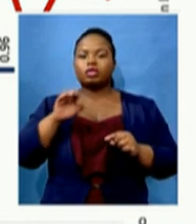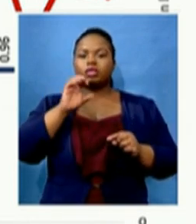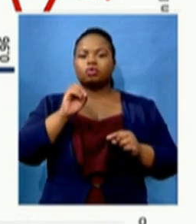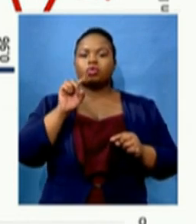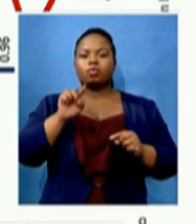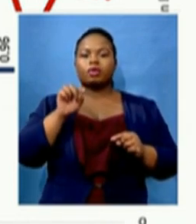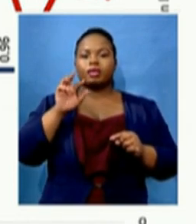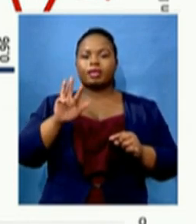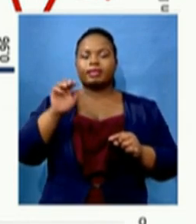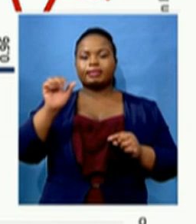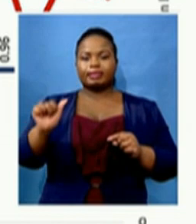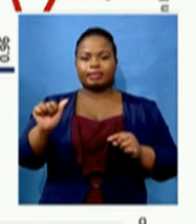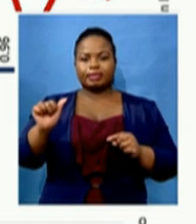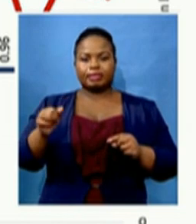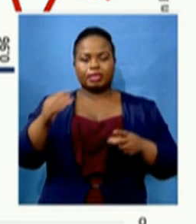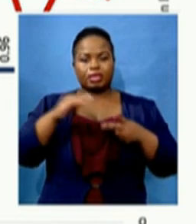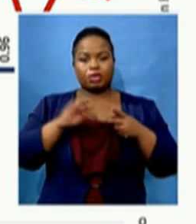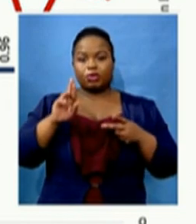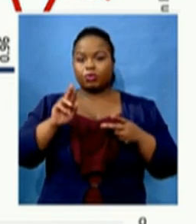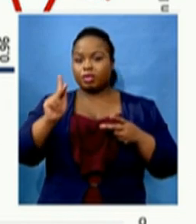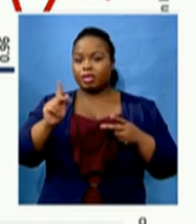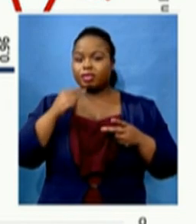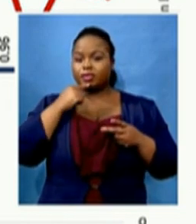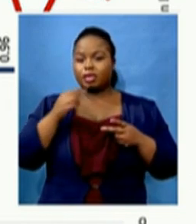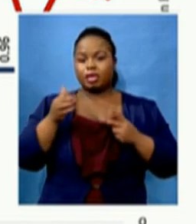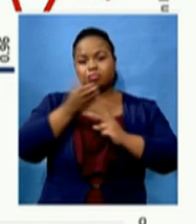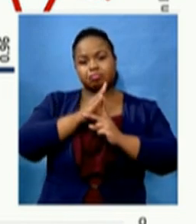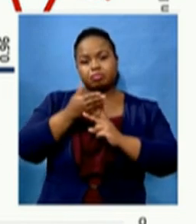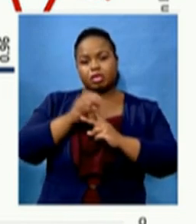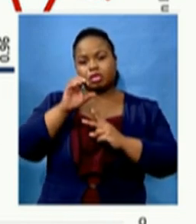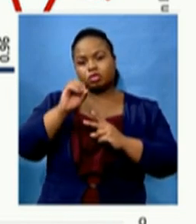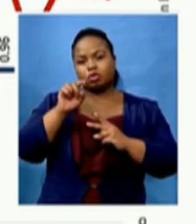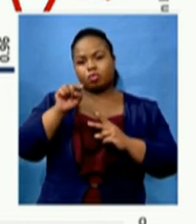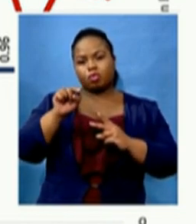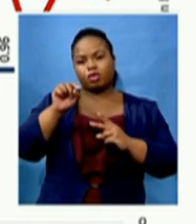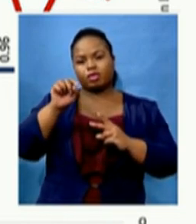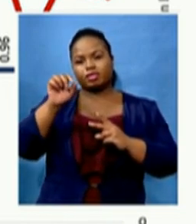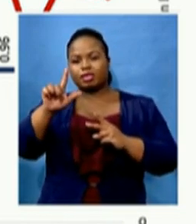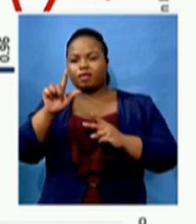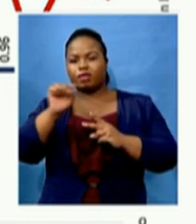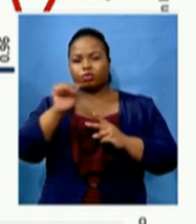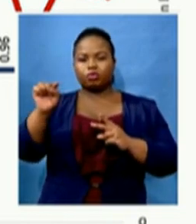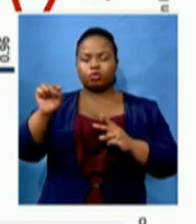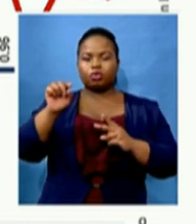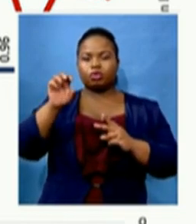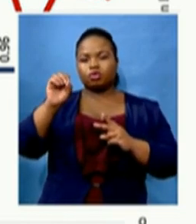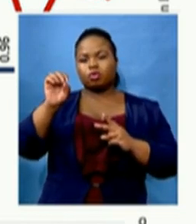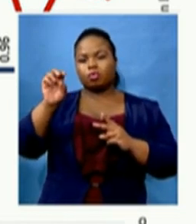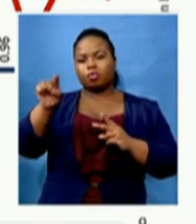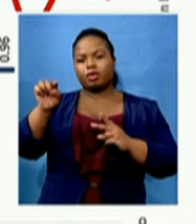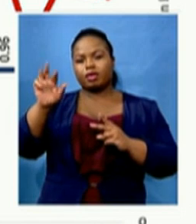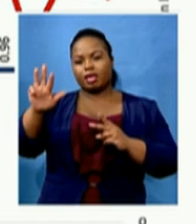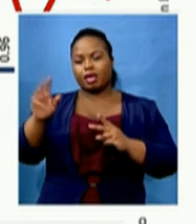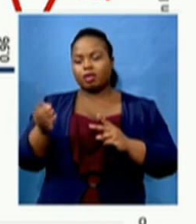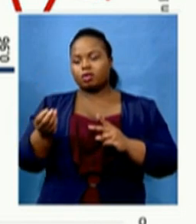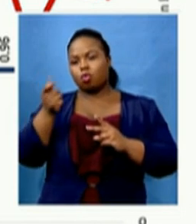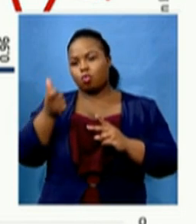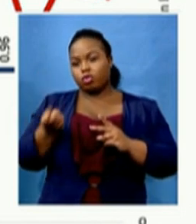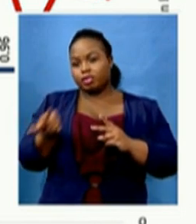getting between 0.7 and 0.9. So it's broadly similar. And if you had to look at Spain and France,